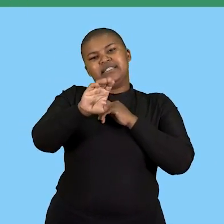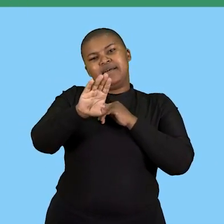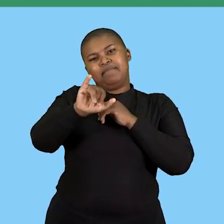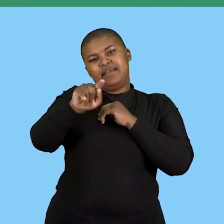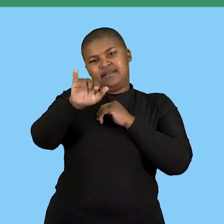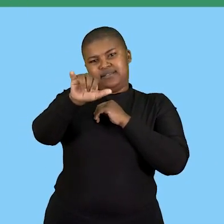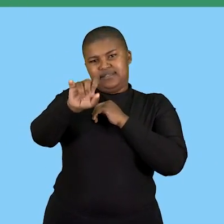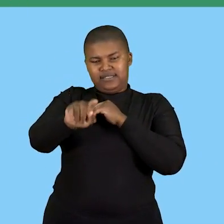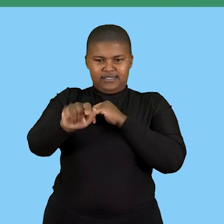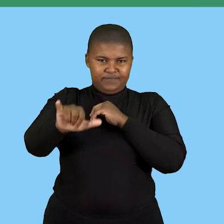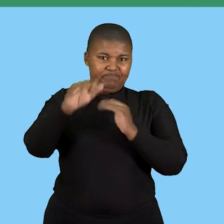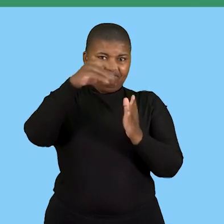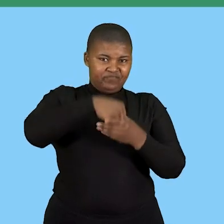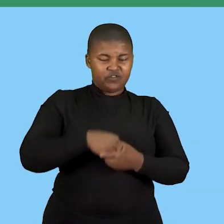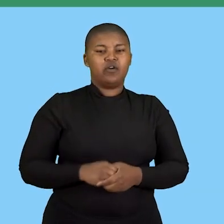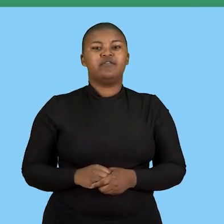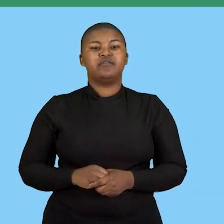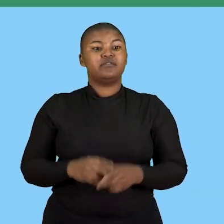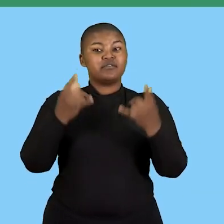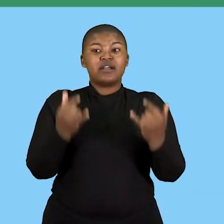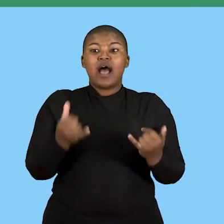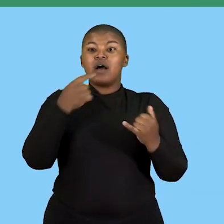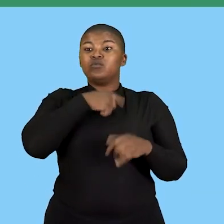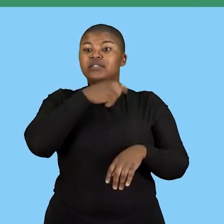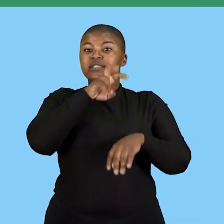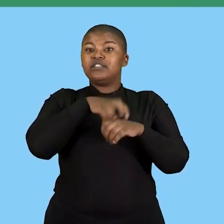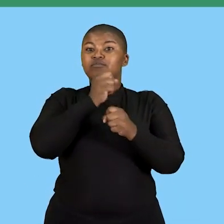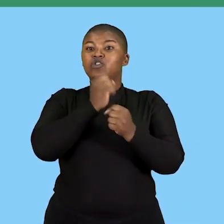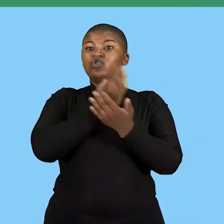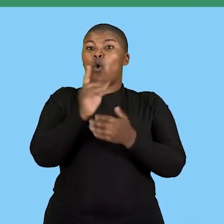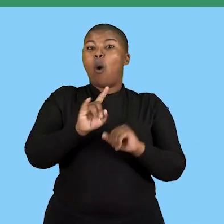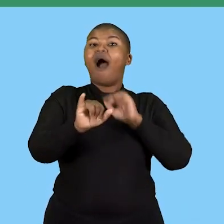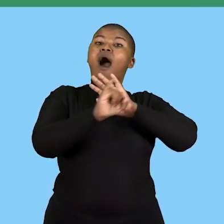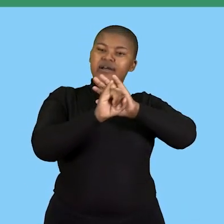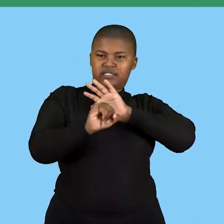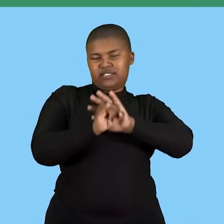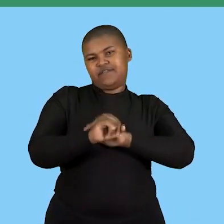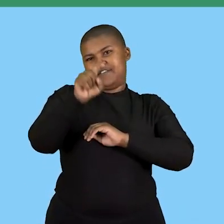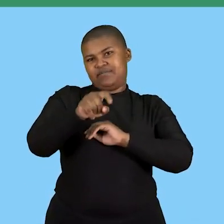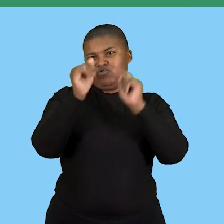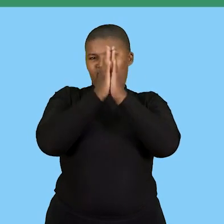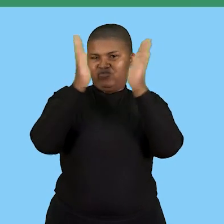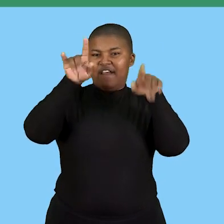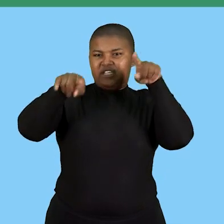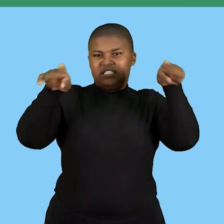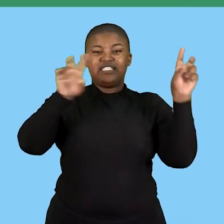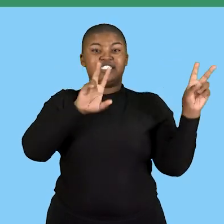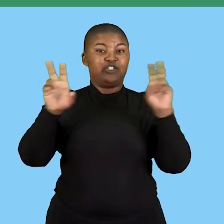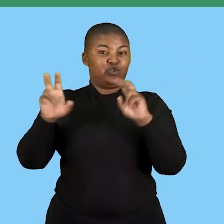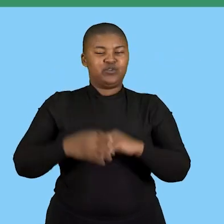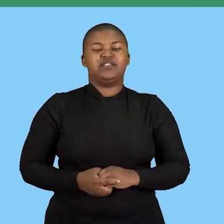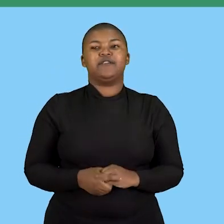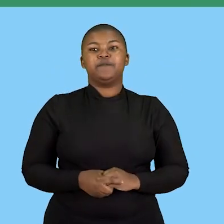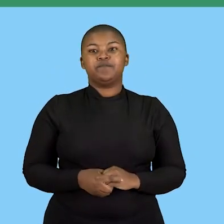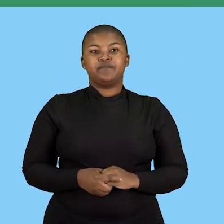as a diversity issue. So therefore, you are expected now to what? Identify the diversity issues